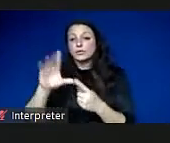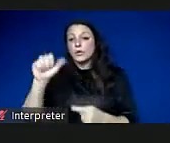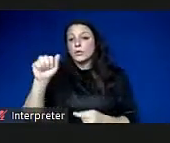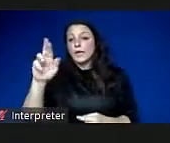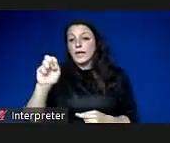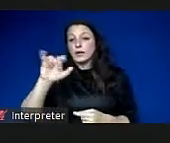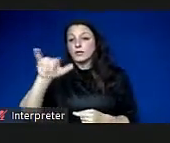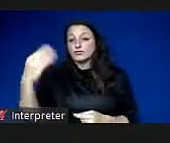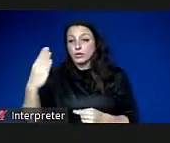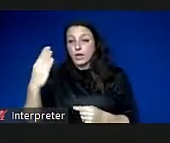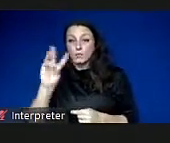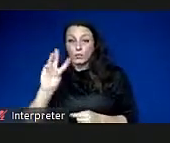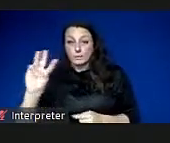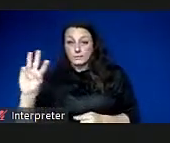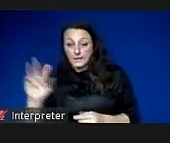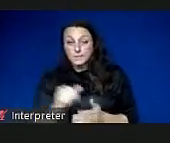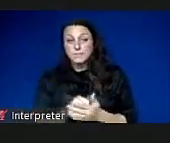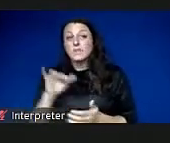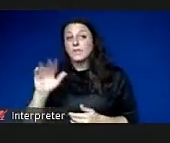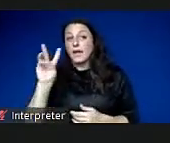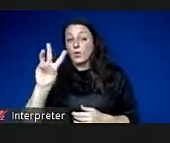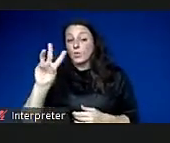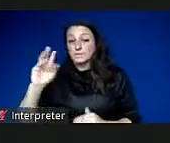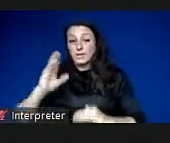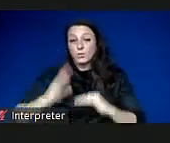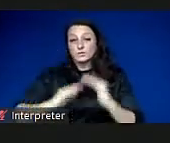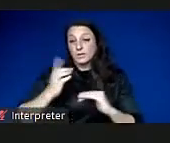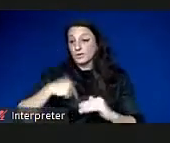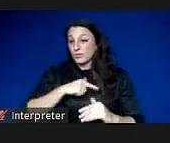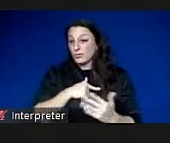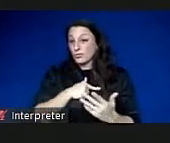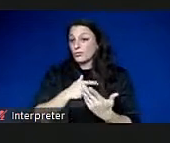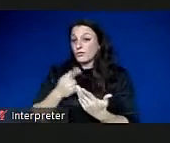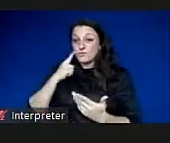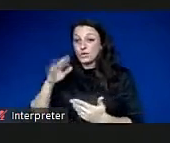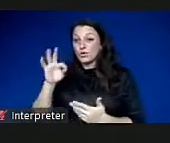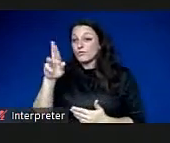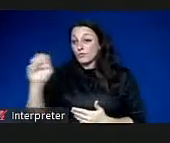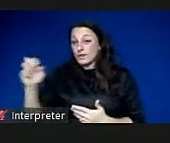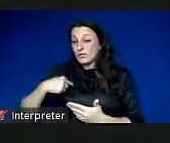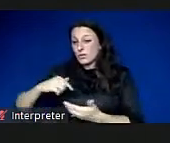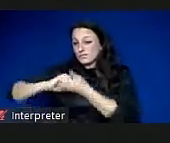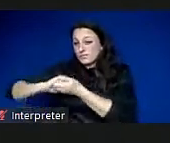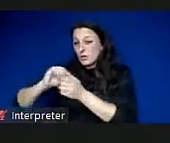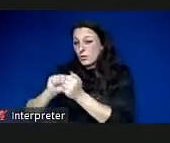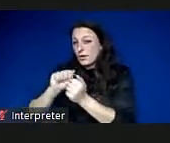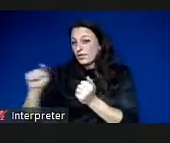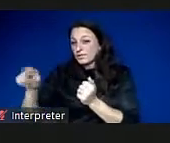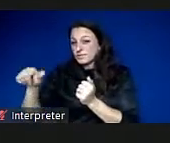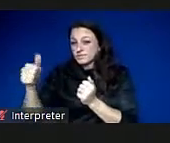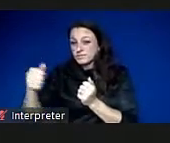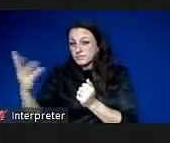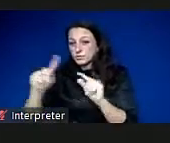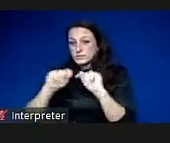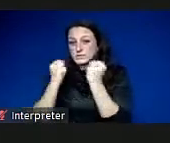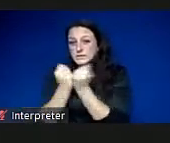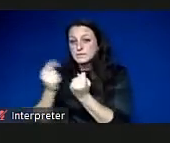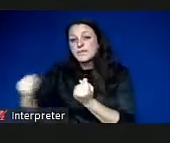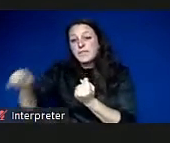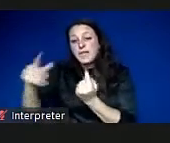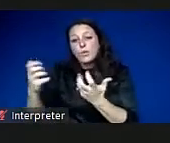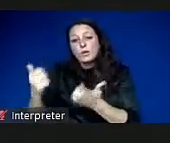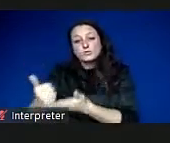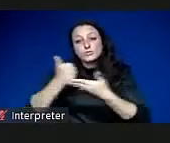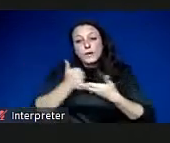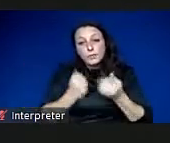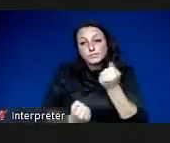a website that was built for us for free in partnership with Centene. They wanted to do their part during the